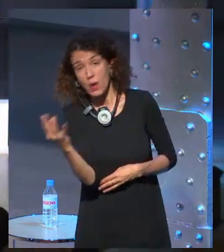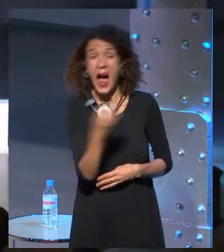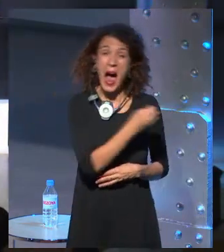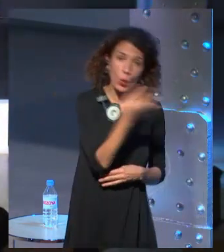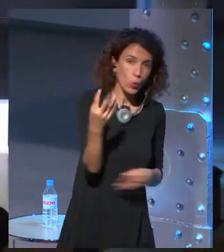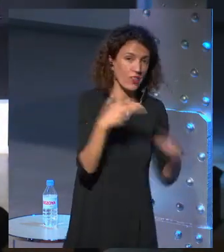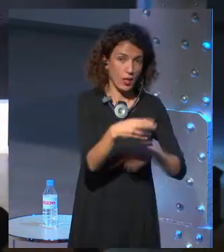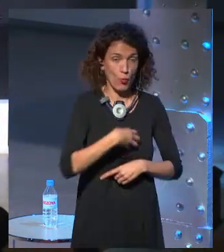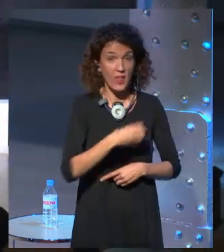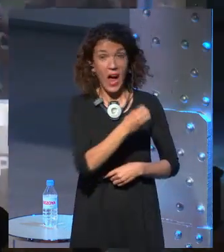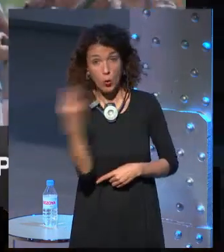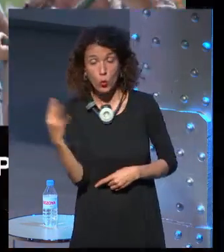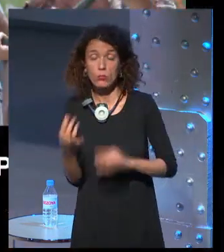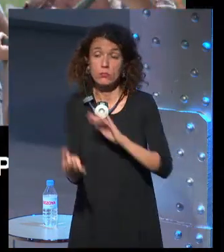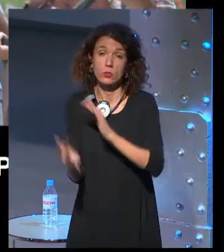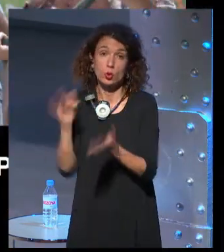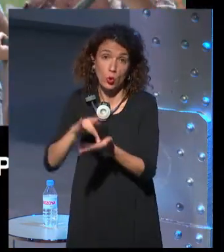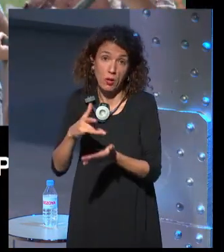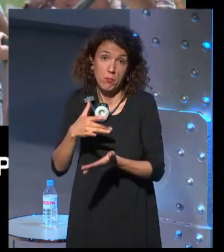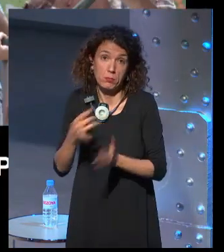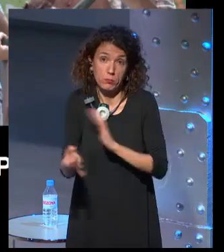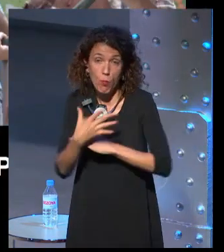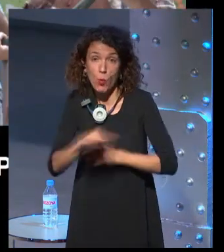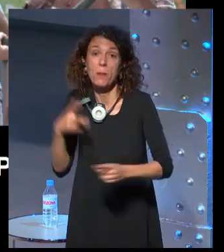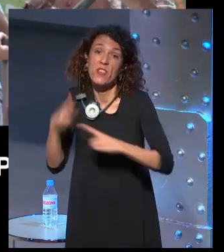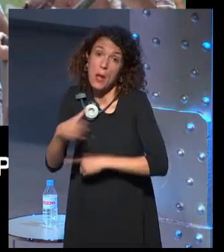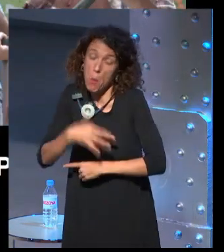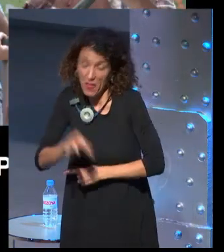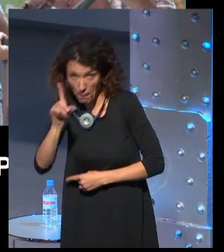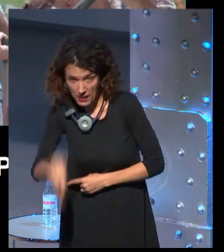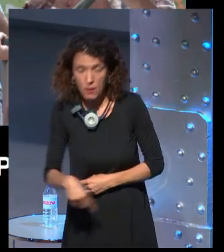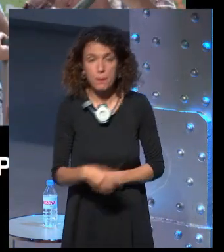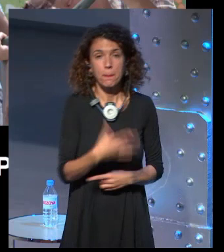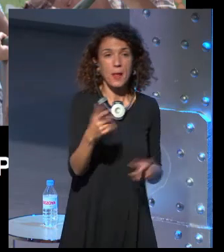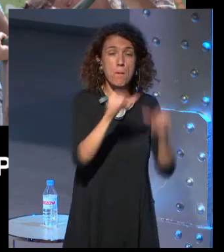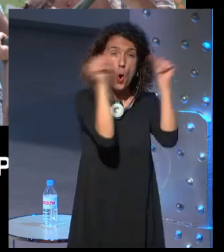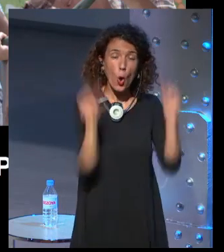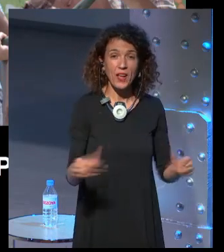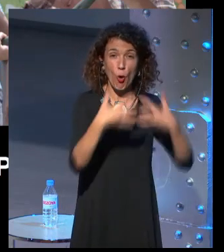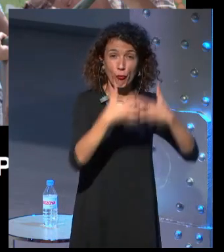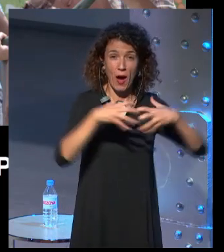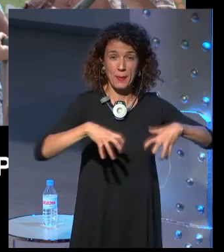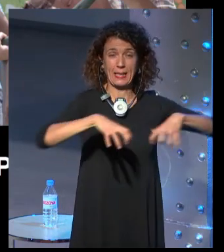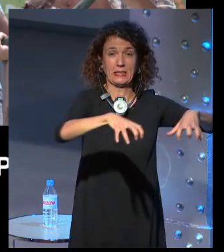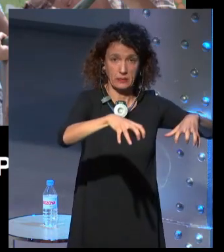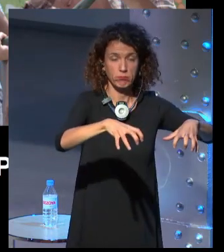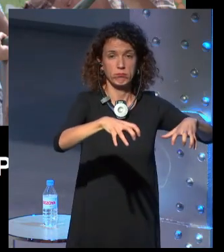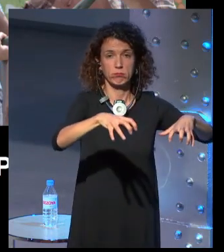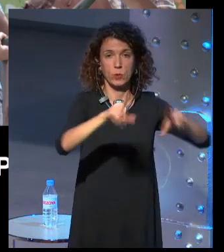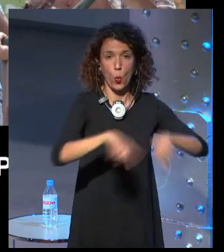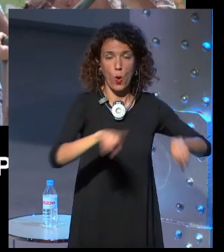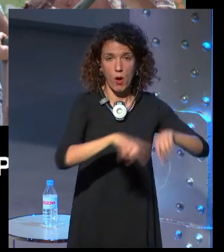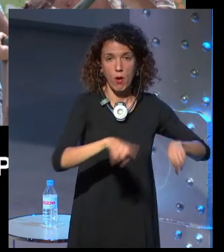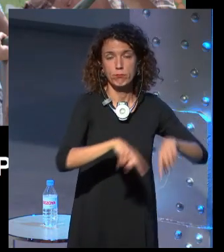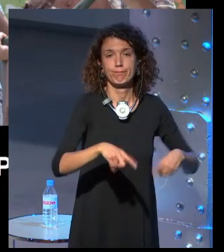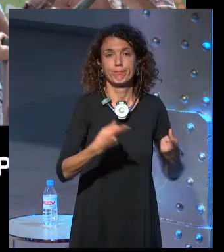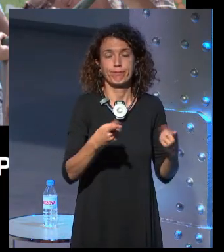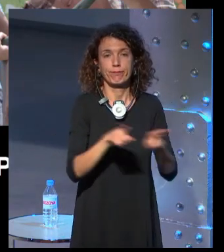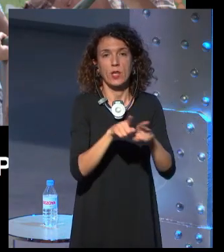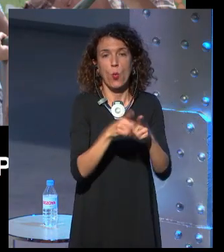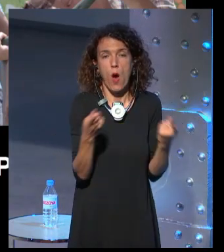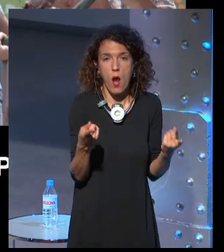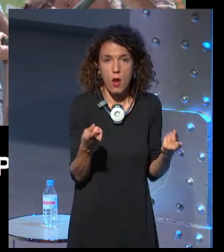The first one is that we're going to shift from our factory model of preparing pipelines of students